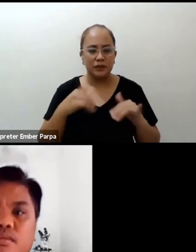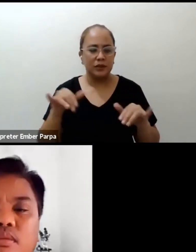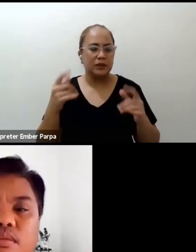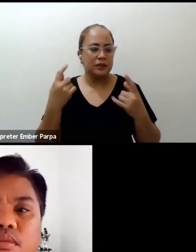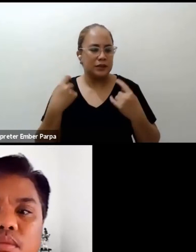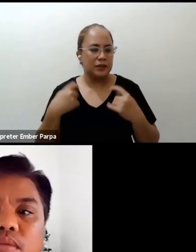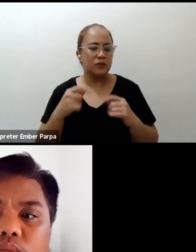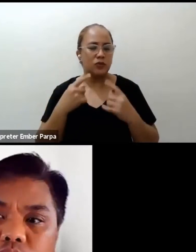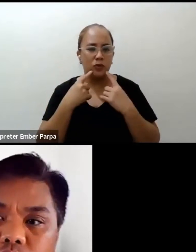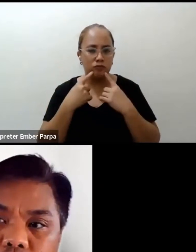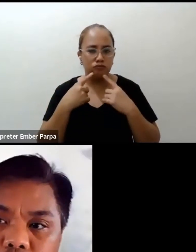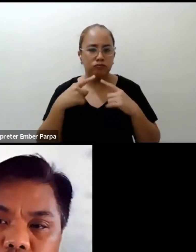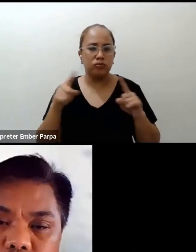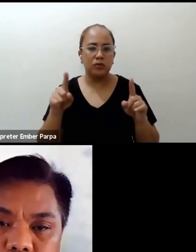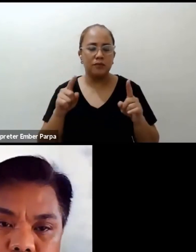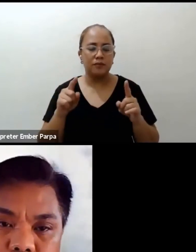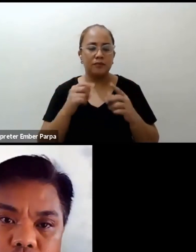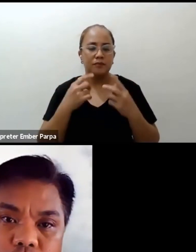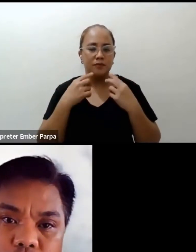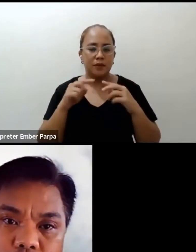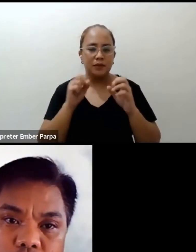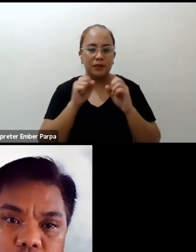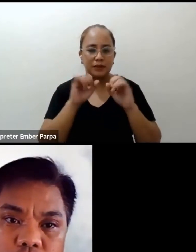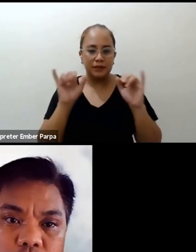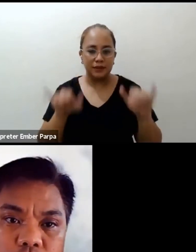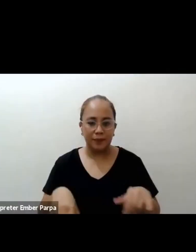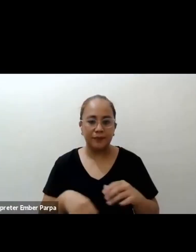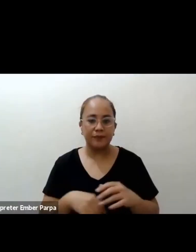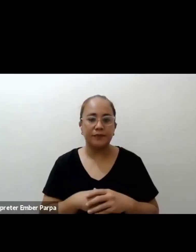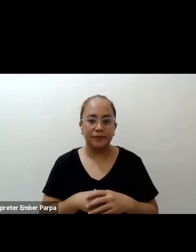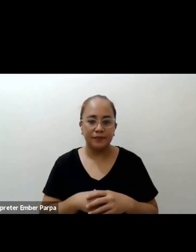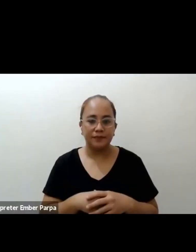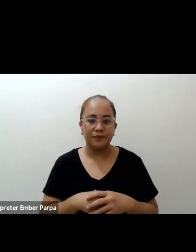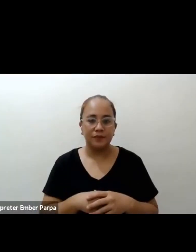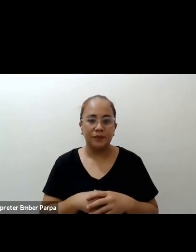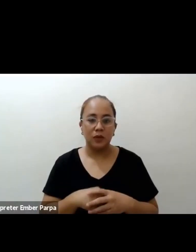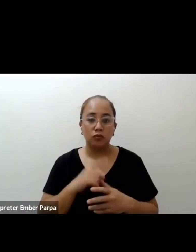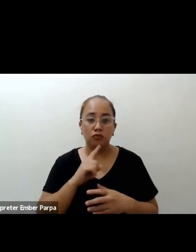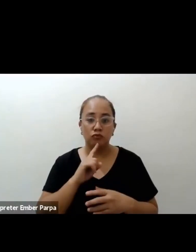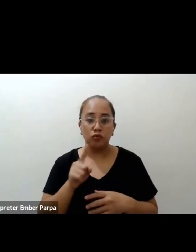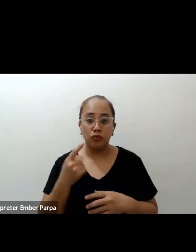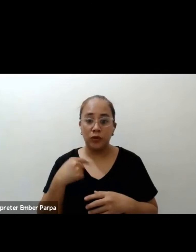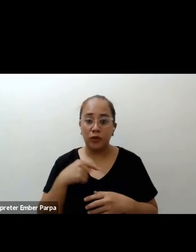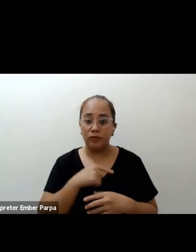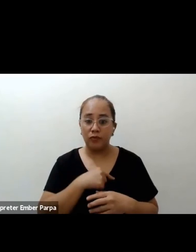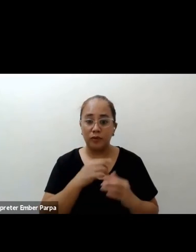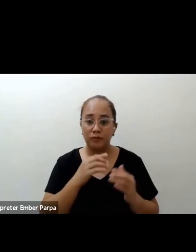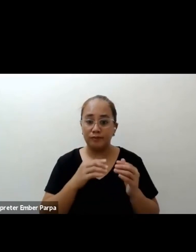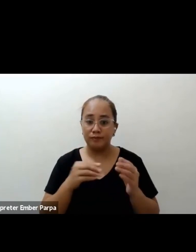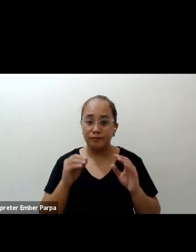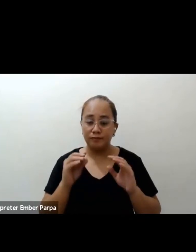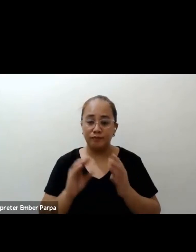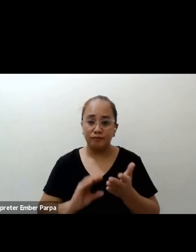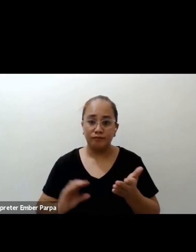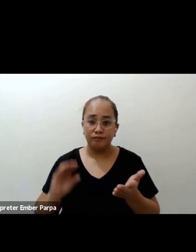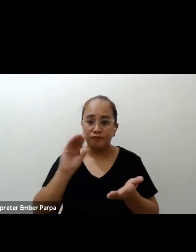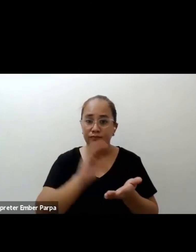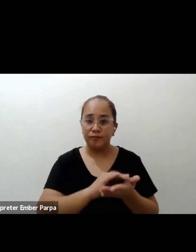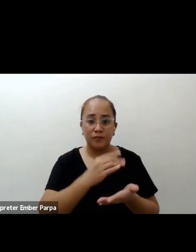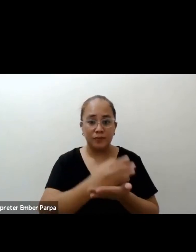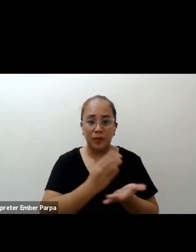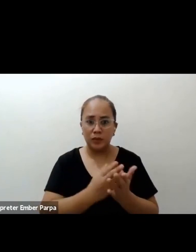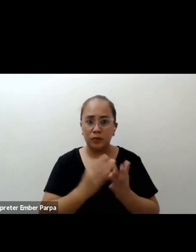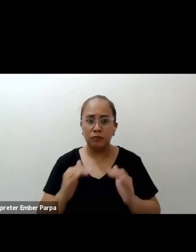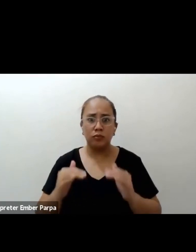an excellent public system. In fact, if you put money in it, aangat yung public